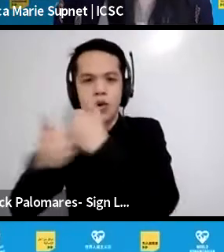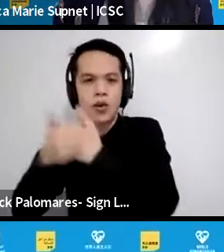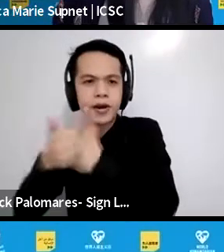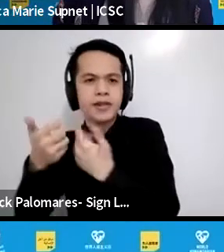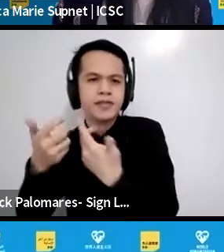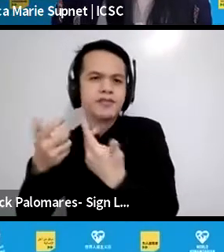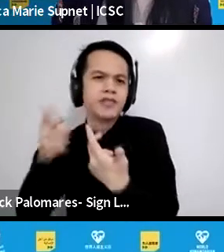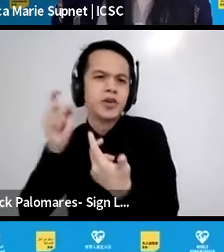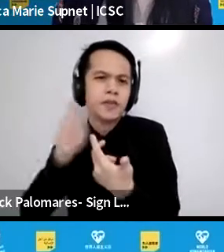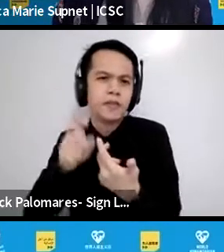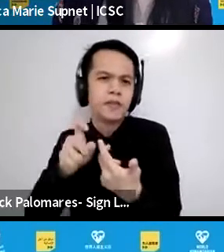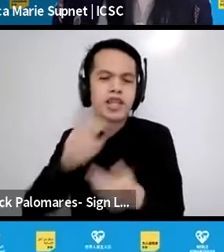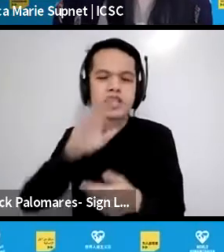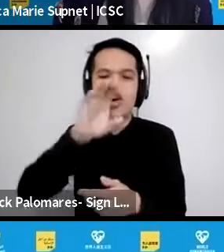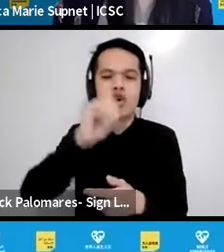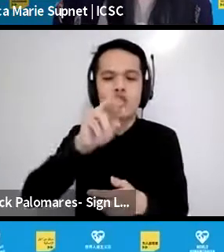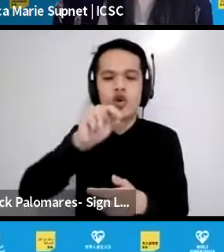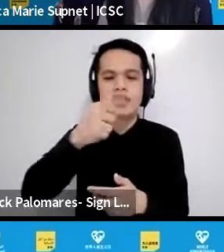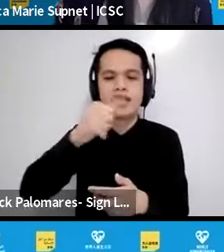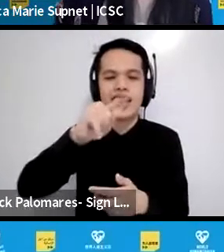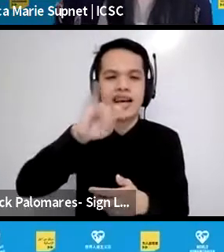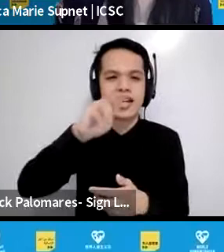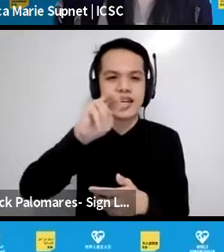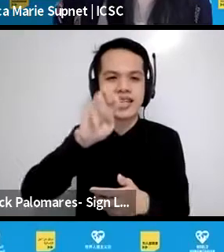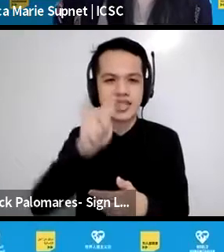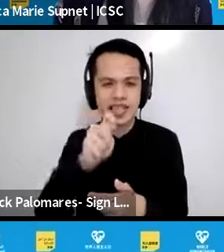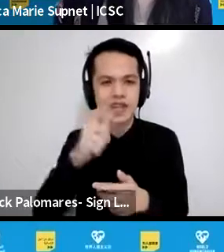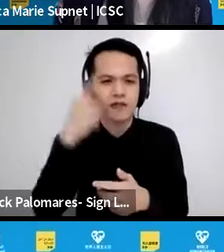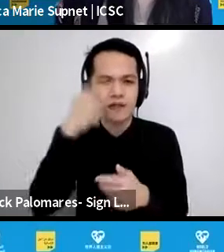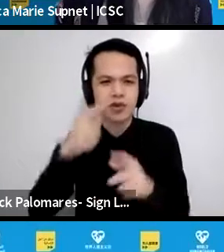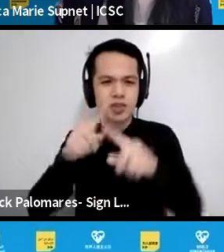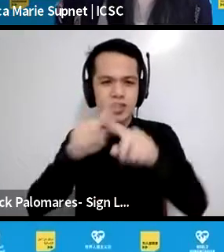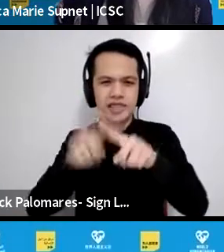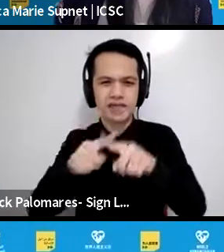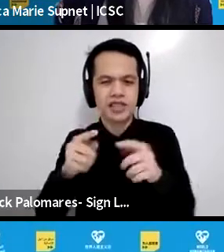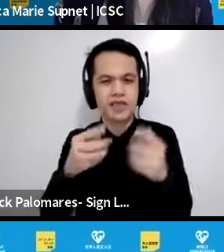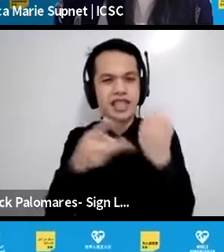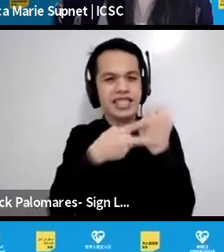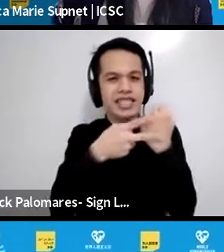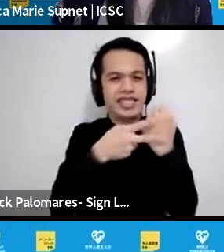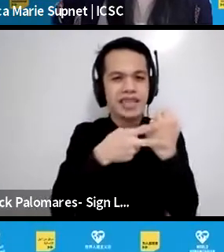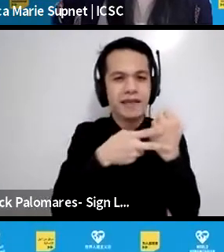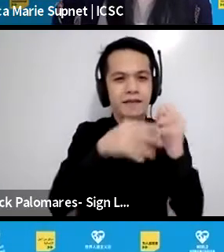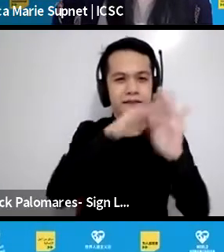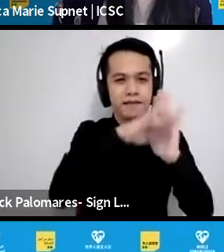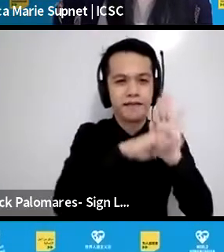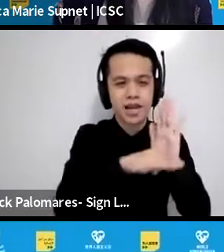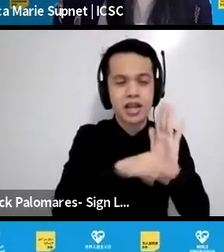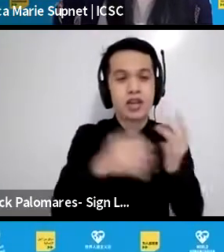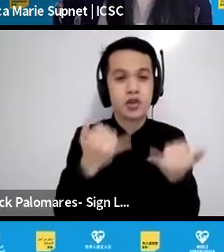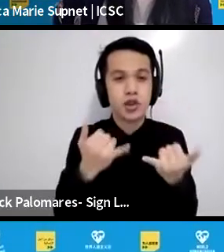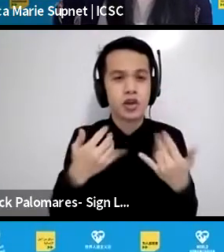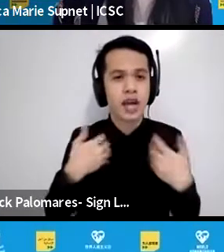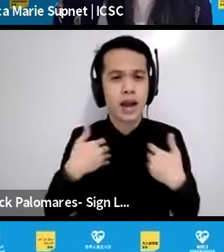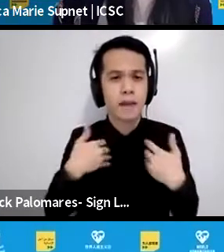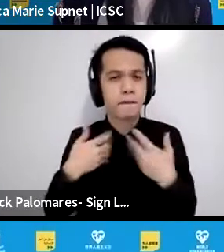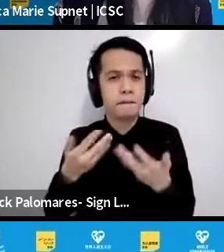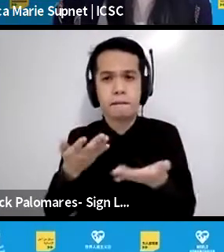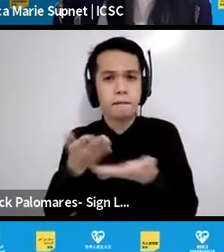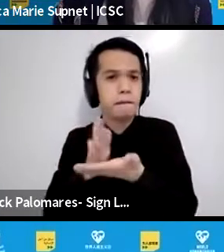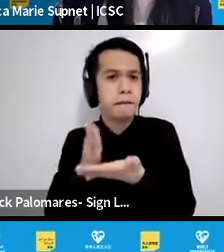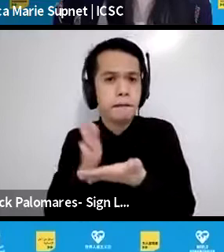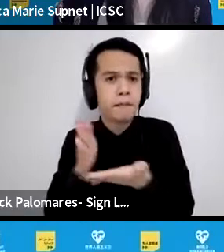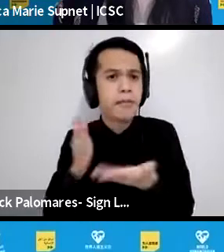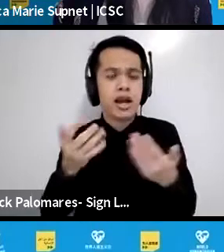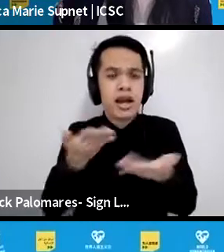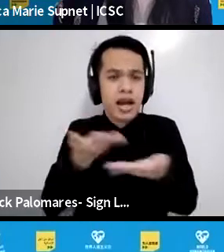to be cognizant of the safeguard mechanisms. For example, what we have now is a state of exception. You know, we are under